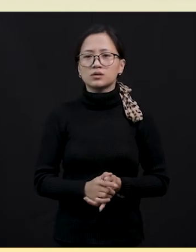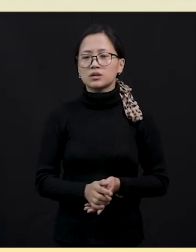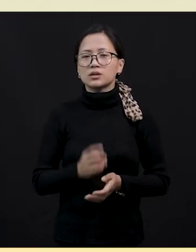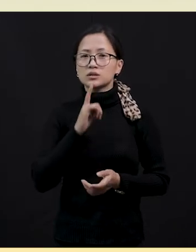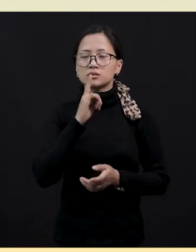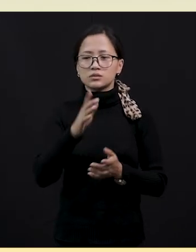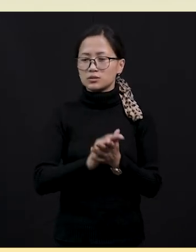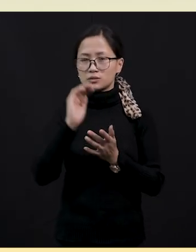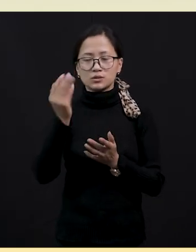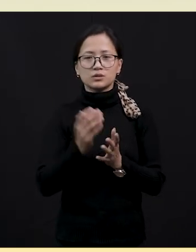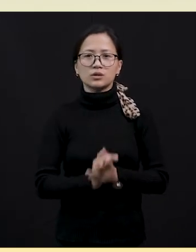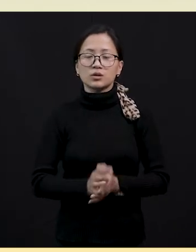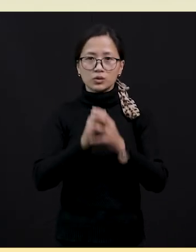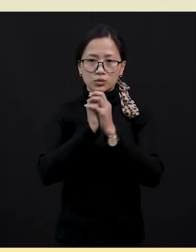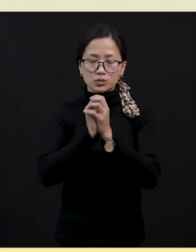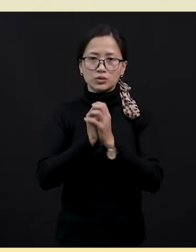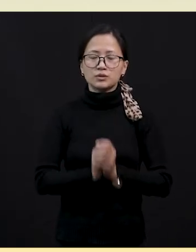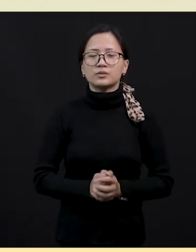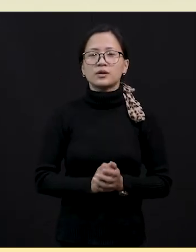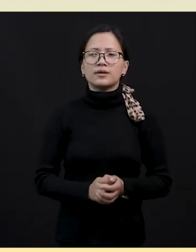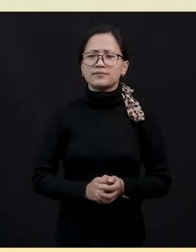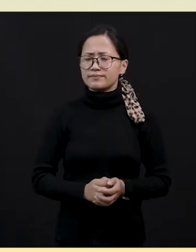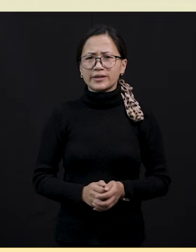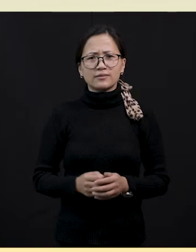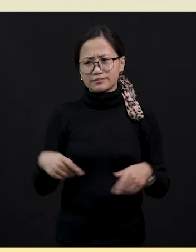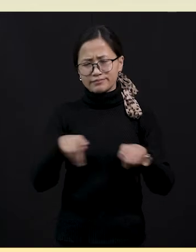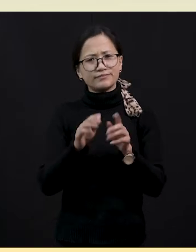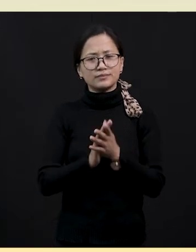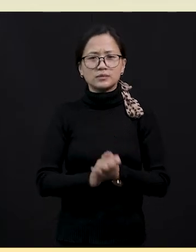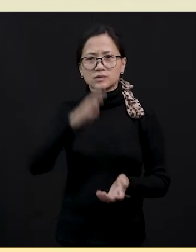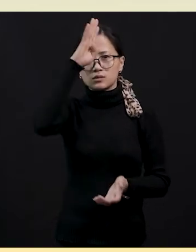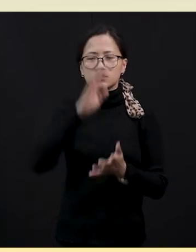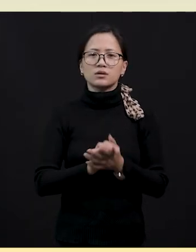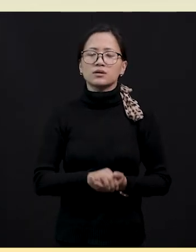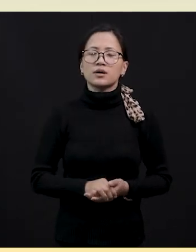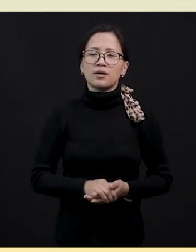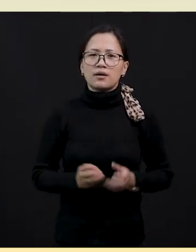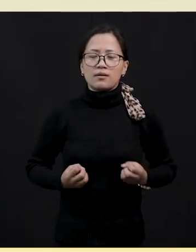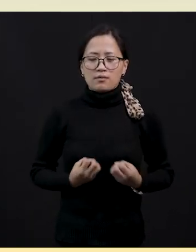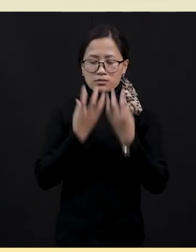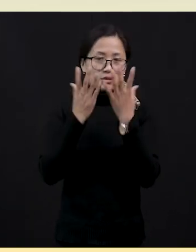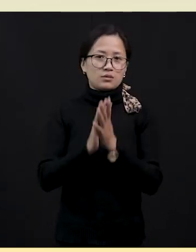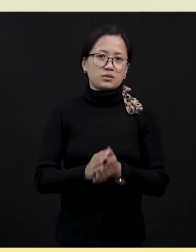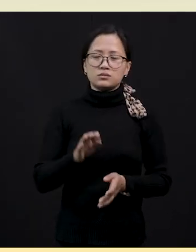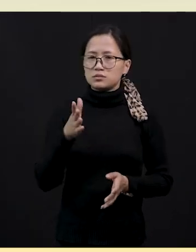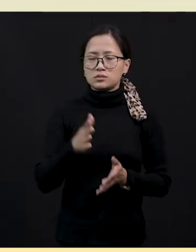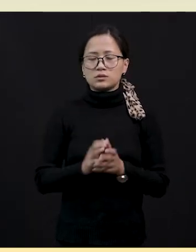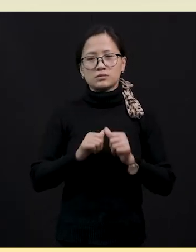worship. So let's continue. The king was not happy with the answers, and so that's why he rewards